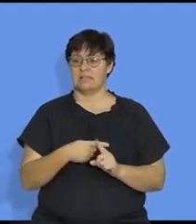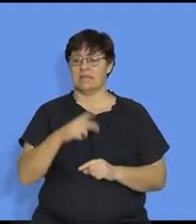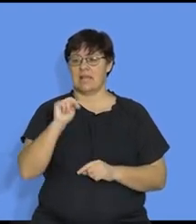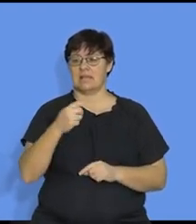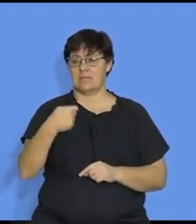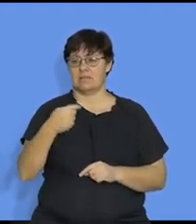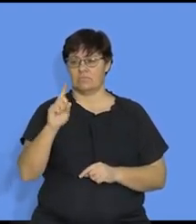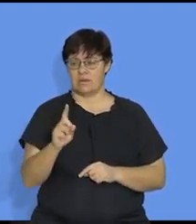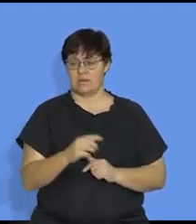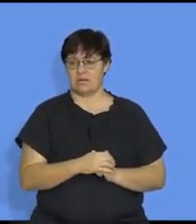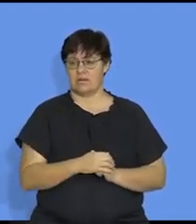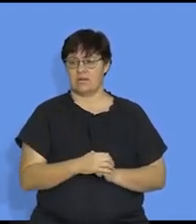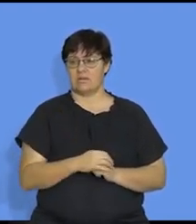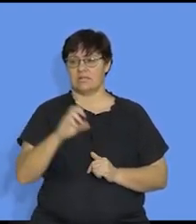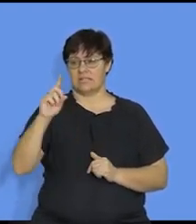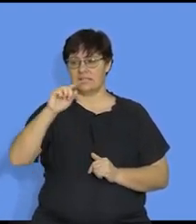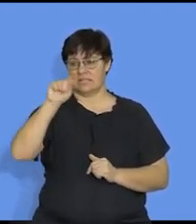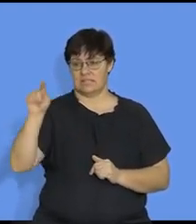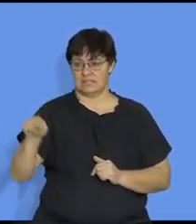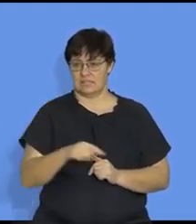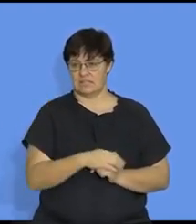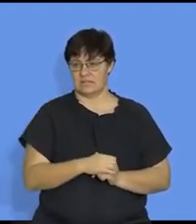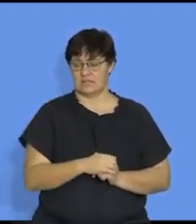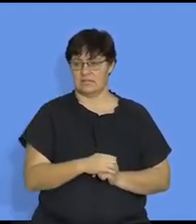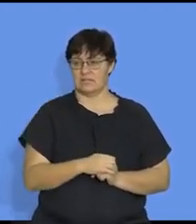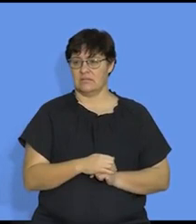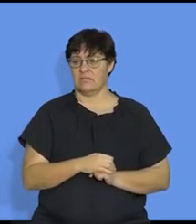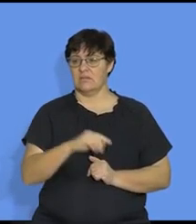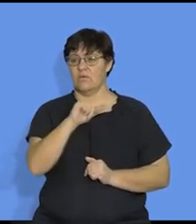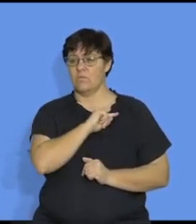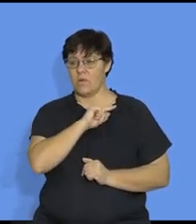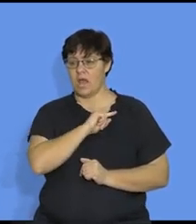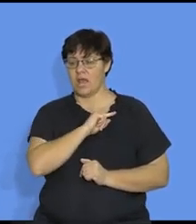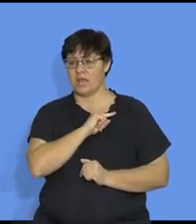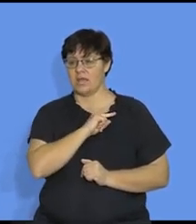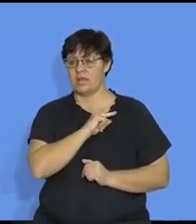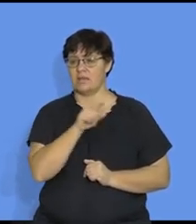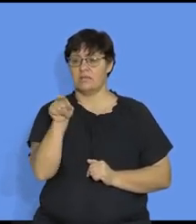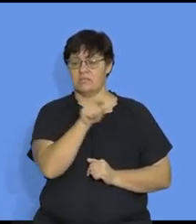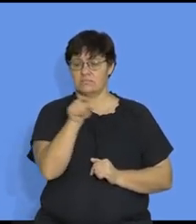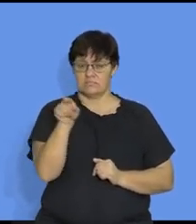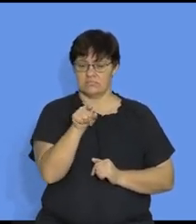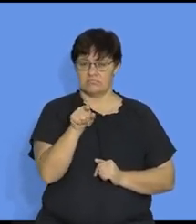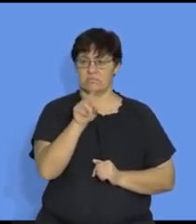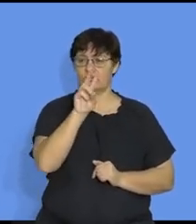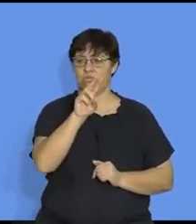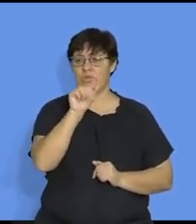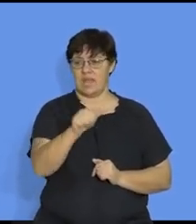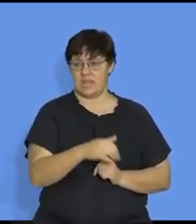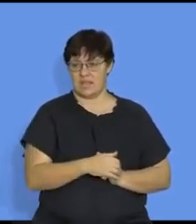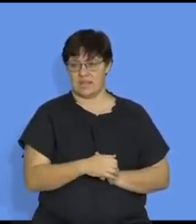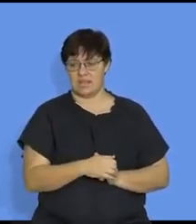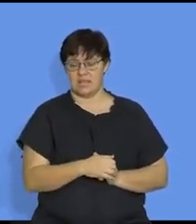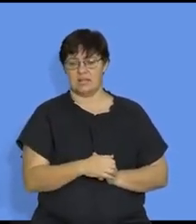n minus 1 d. The reason why I can do this is all that I've done is I've written